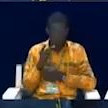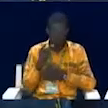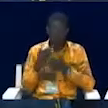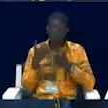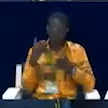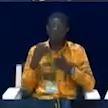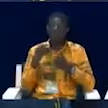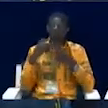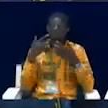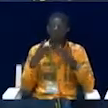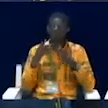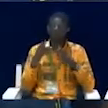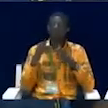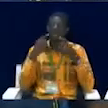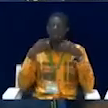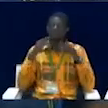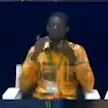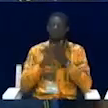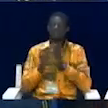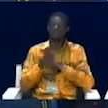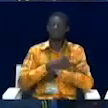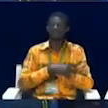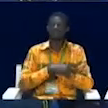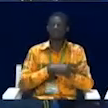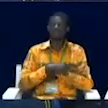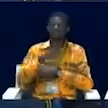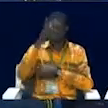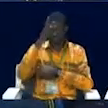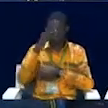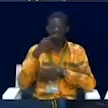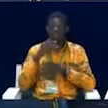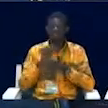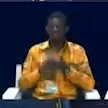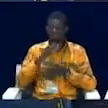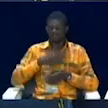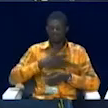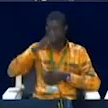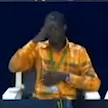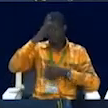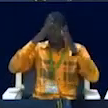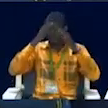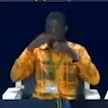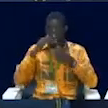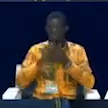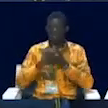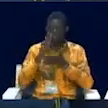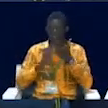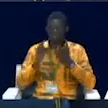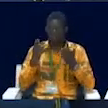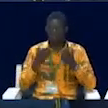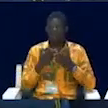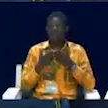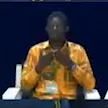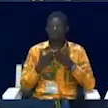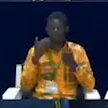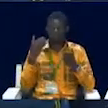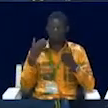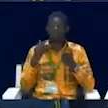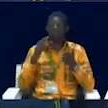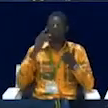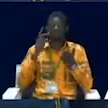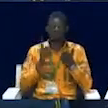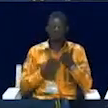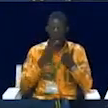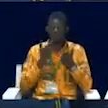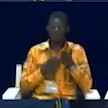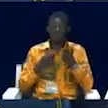Daddy feeling that announcement that day, Daddy said, "My daddy said, there's somebody here, even before that